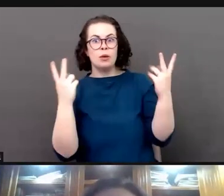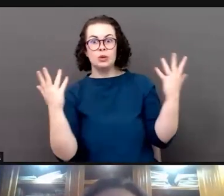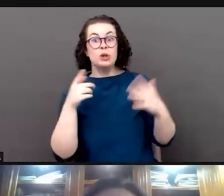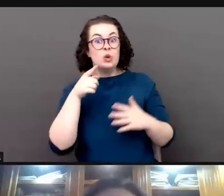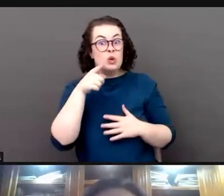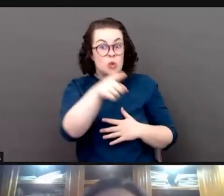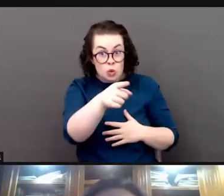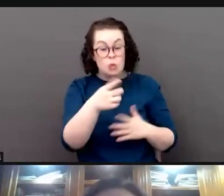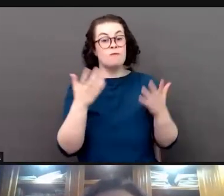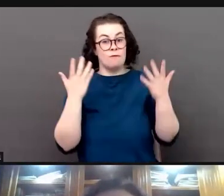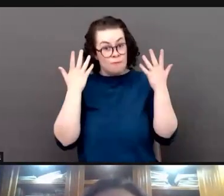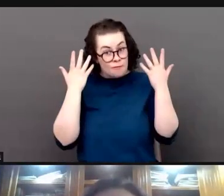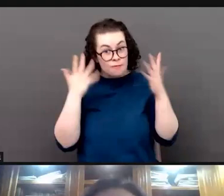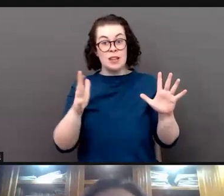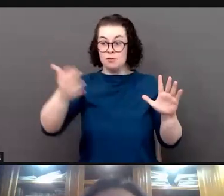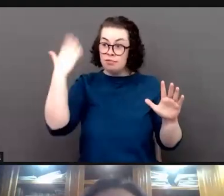the